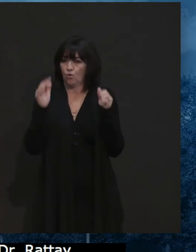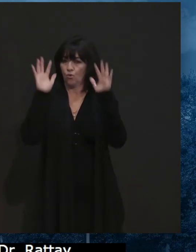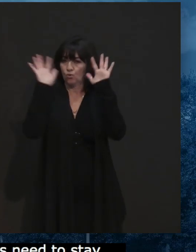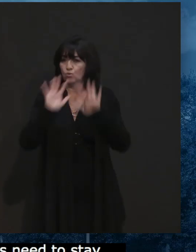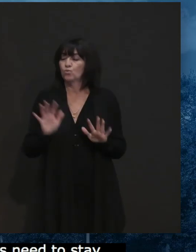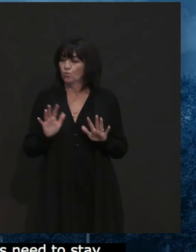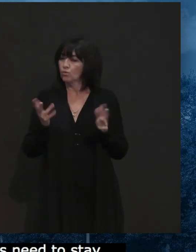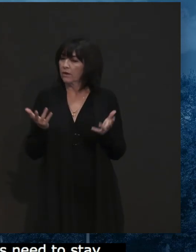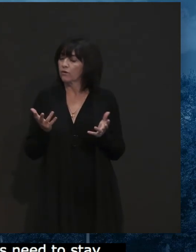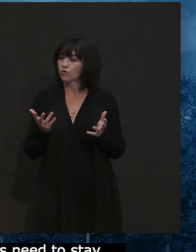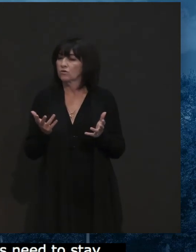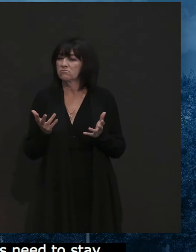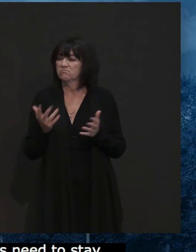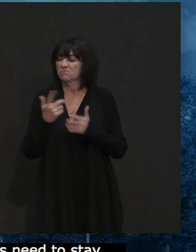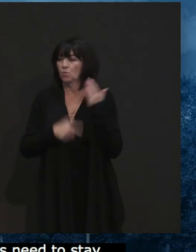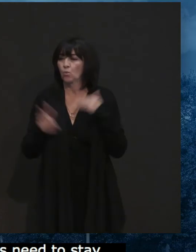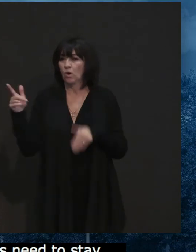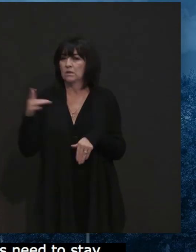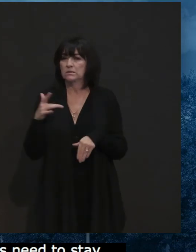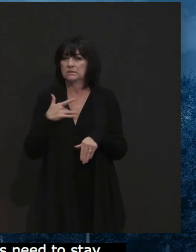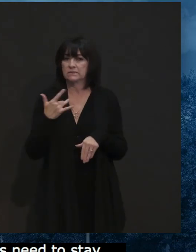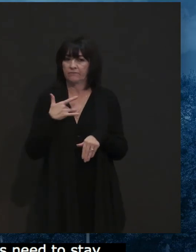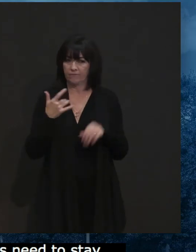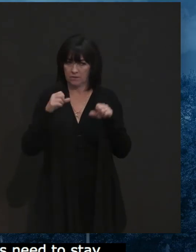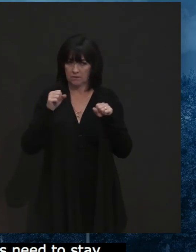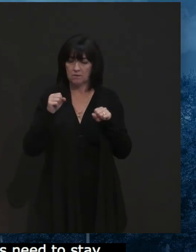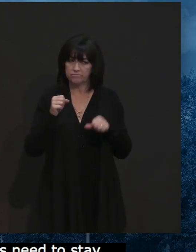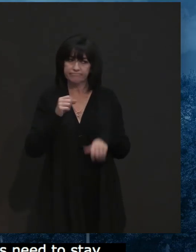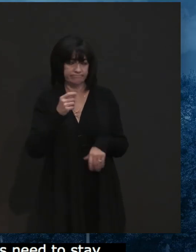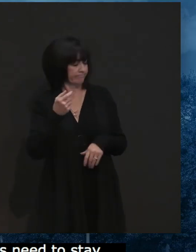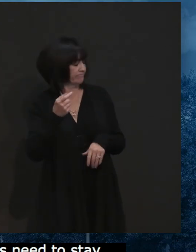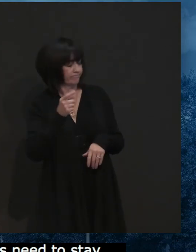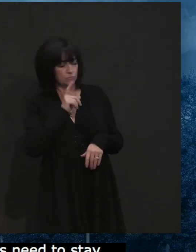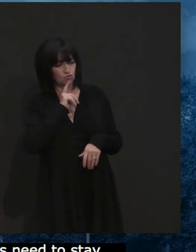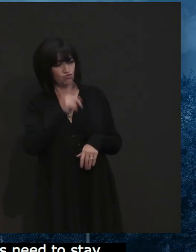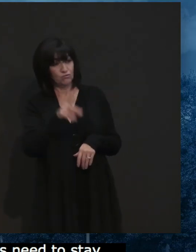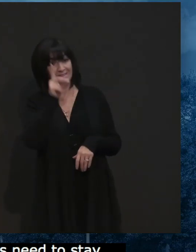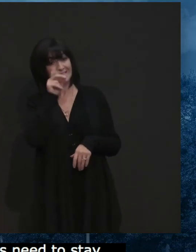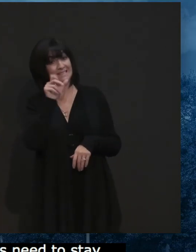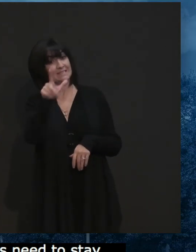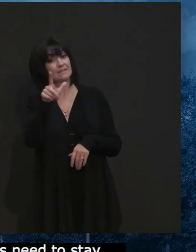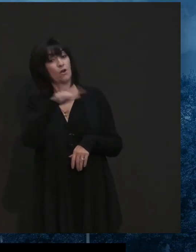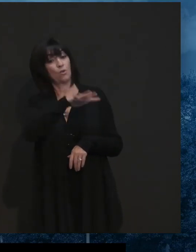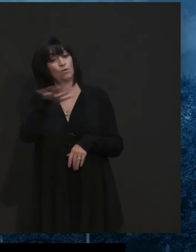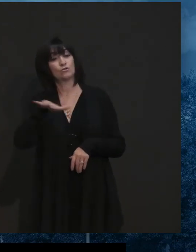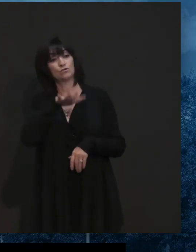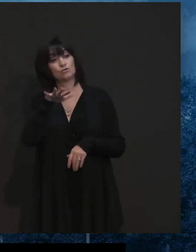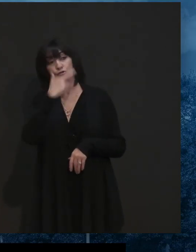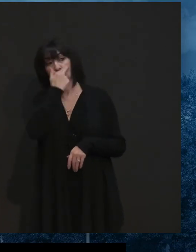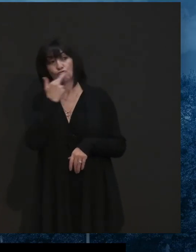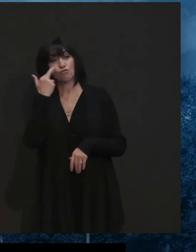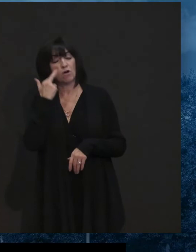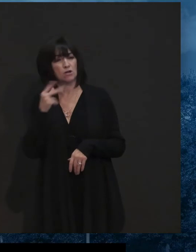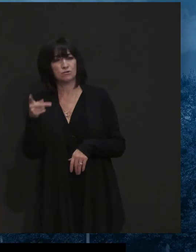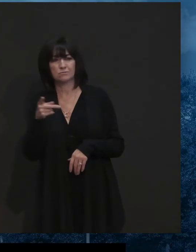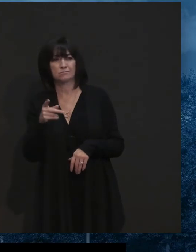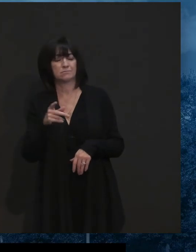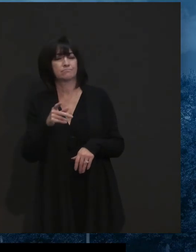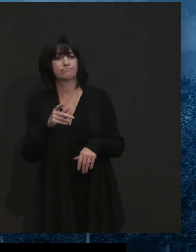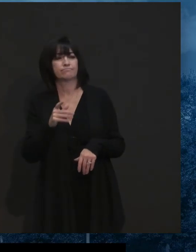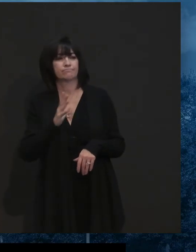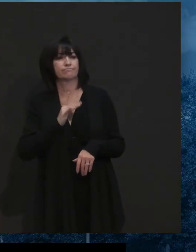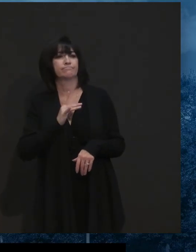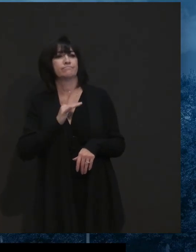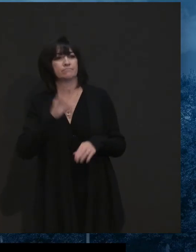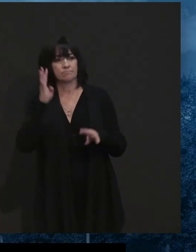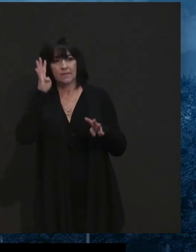want to start by saying our Delaware restaurants have done an amazing job innovating and really